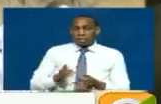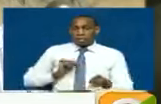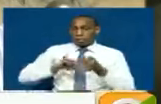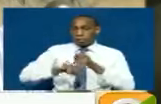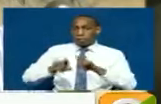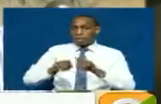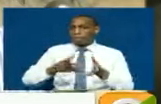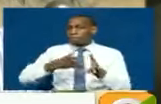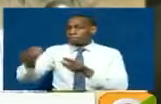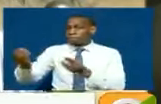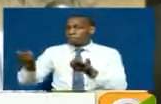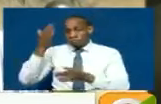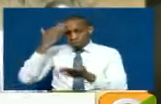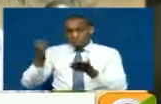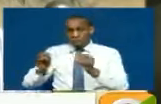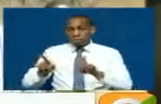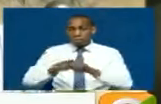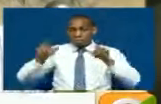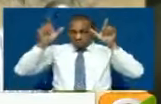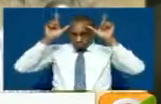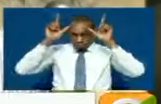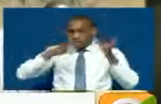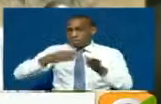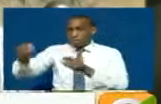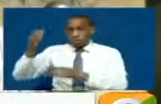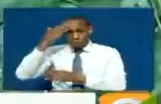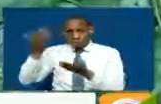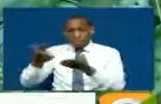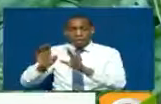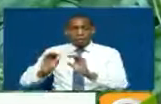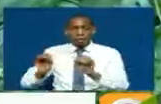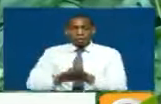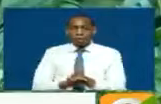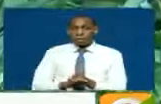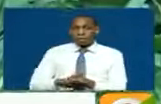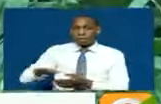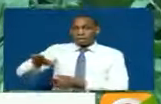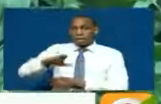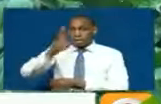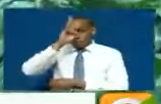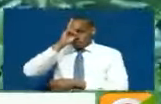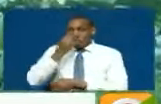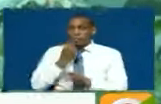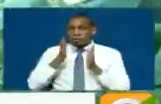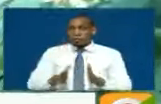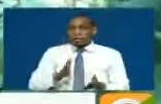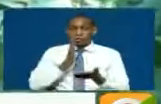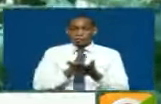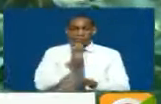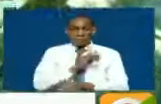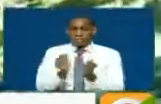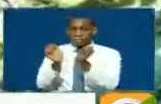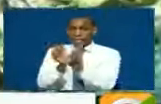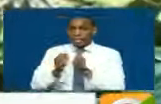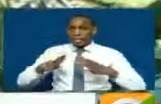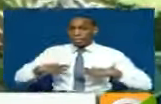ya sijui mahali penye wako, hata ng'ombe walifungua, wakaenda nayo hata sijui mahali penye simewekwa. Area Police Commander Thomas Ototo, confirming the